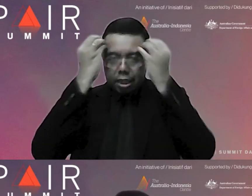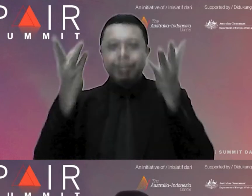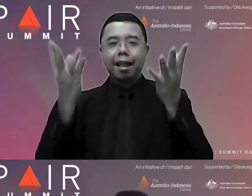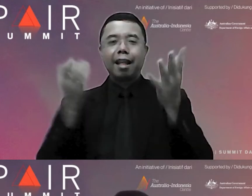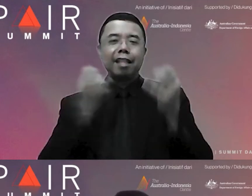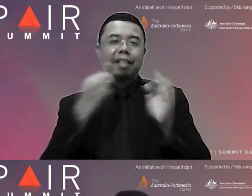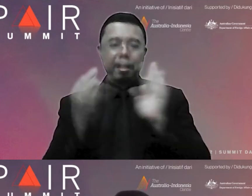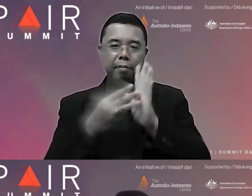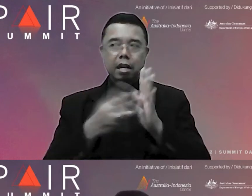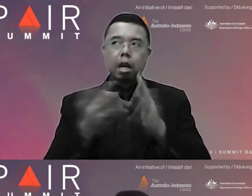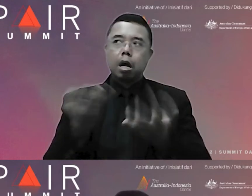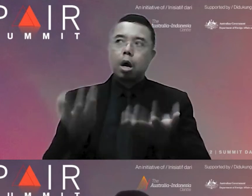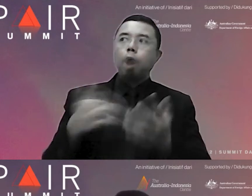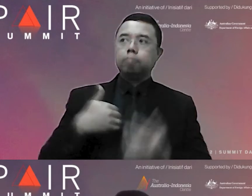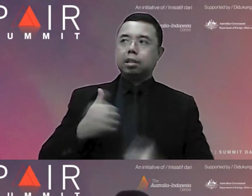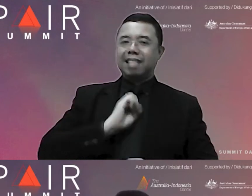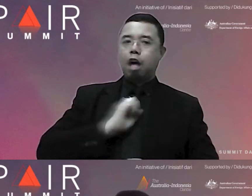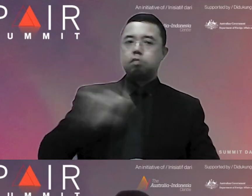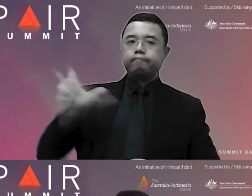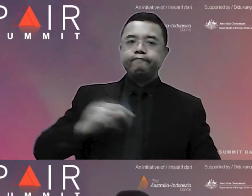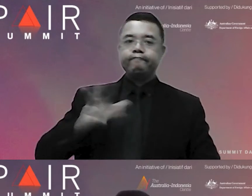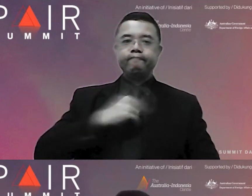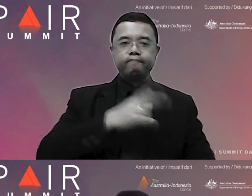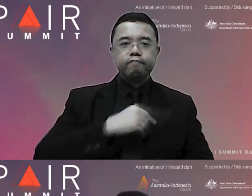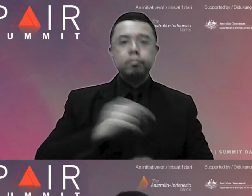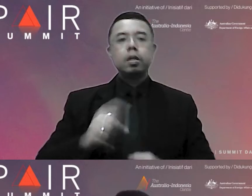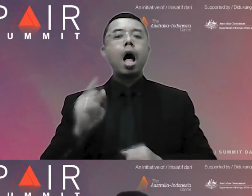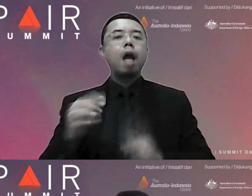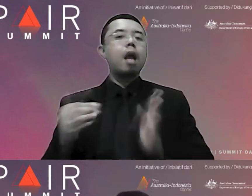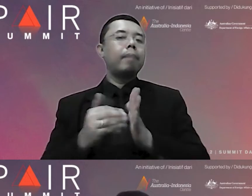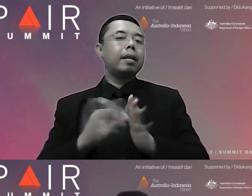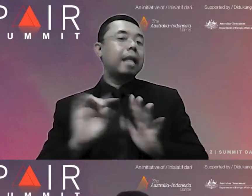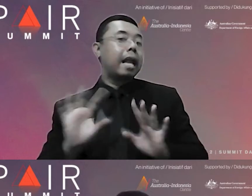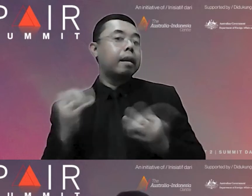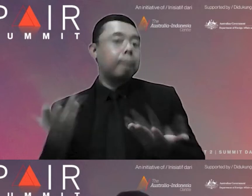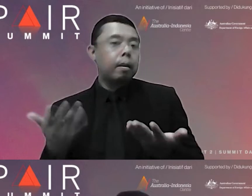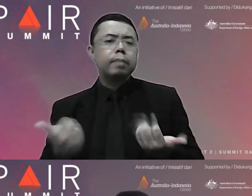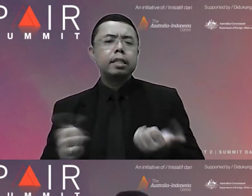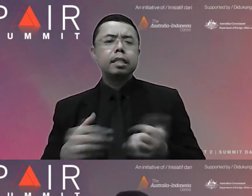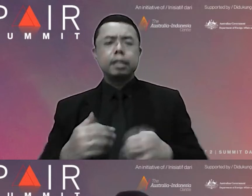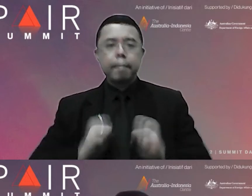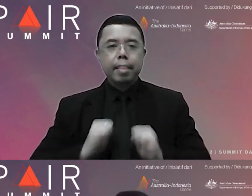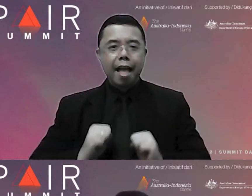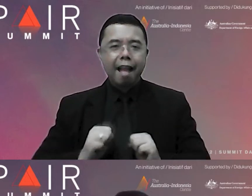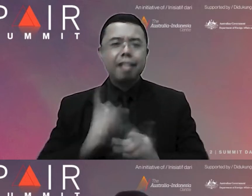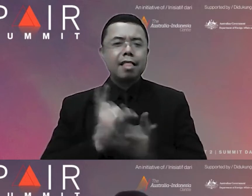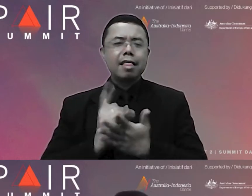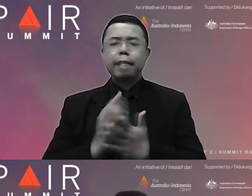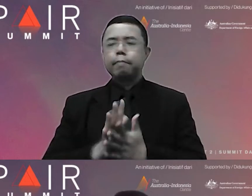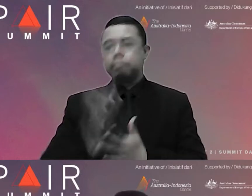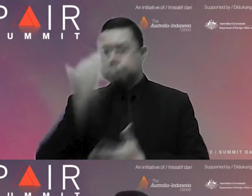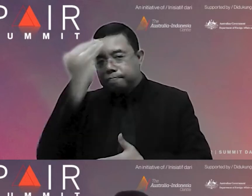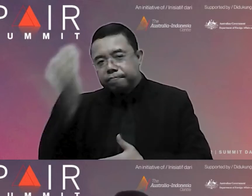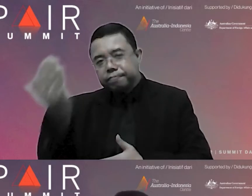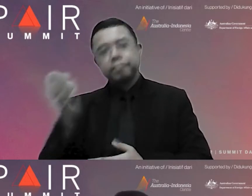how to maintain the adherence and awareness to become still in the high levels, because when you are getting